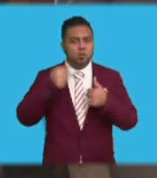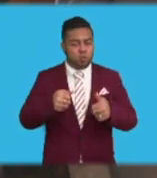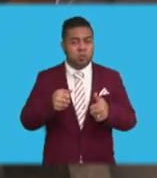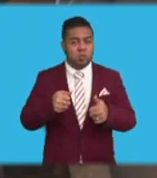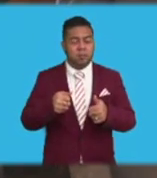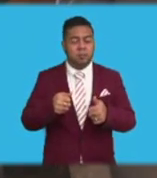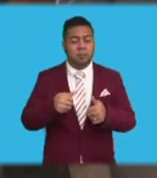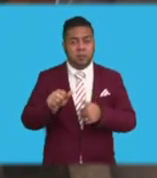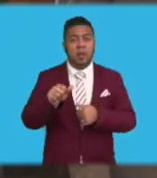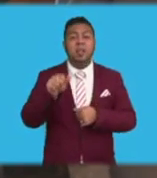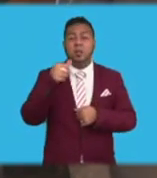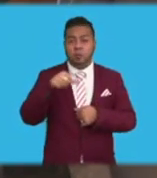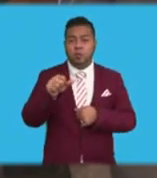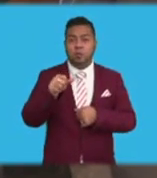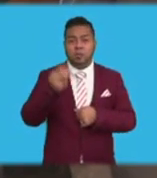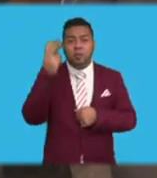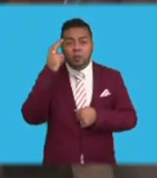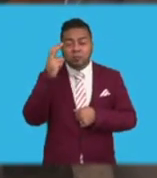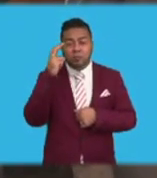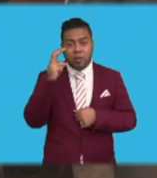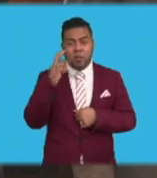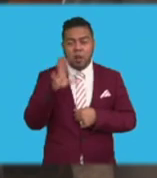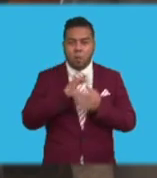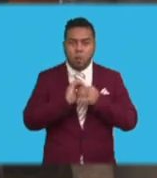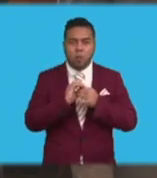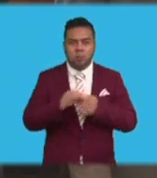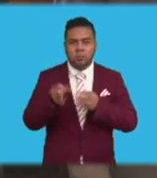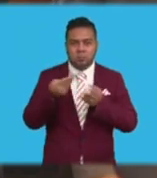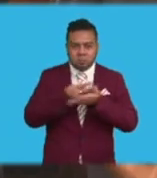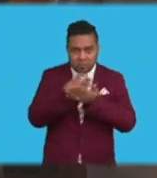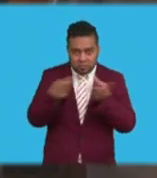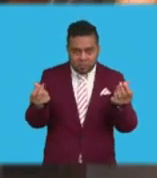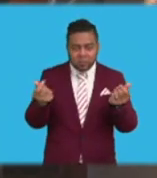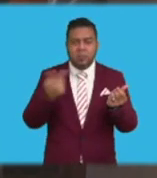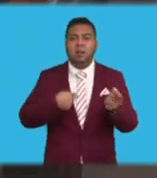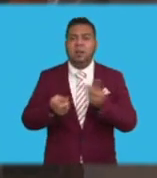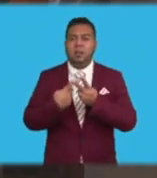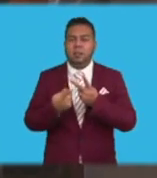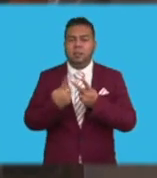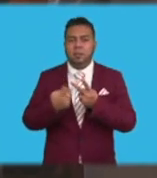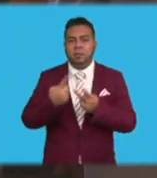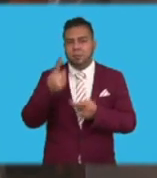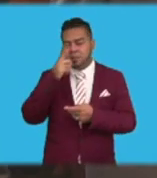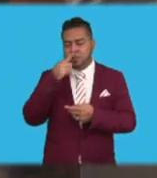only train our own mediators, but to train other parties from other ministries to learn